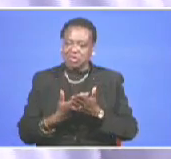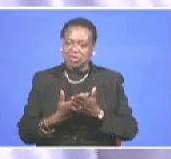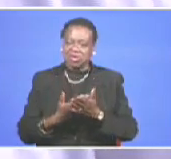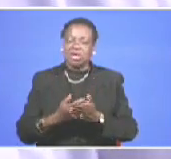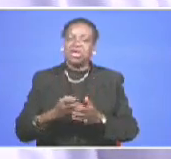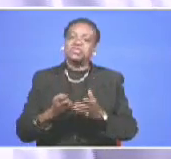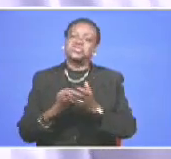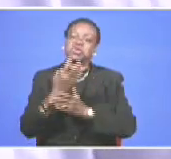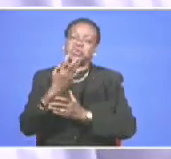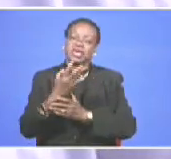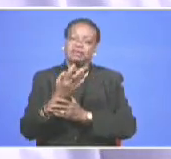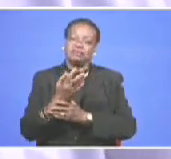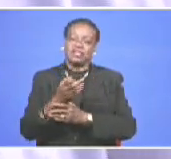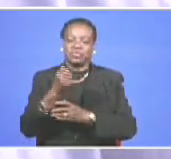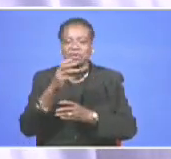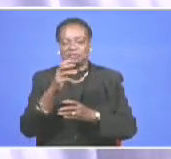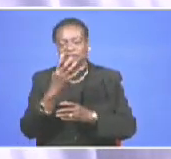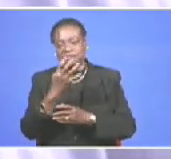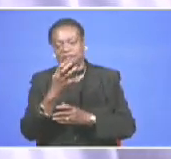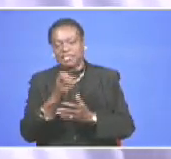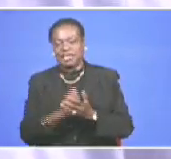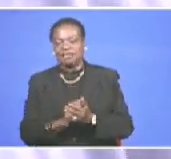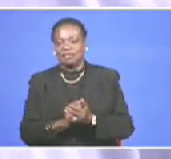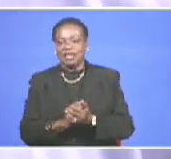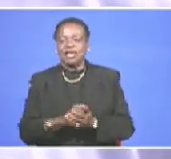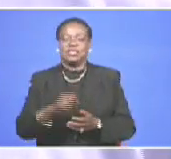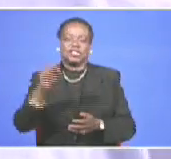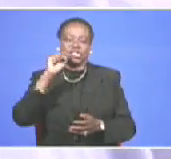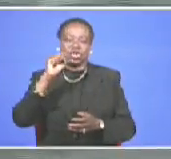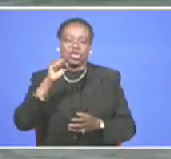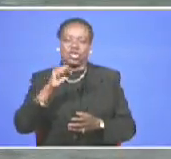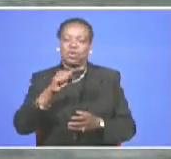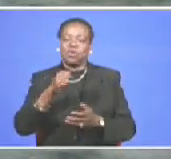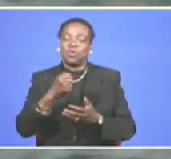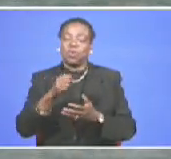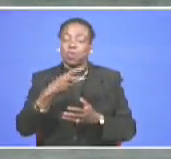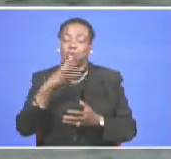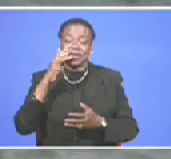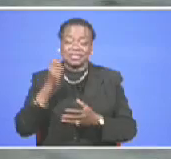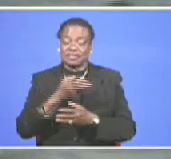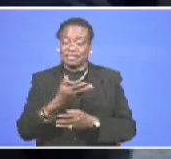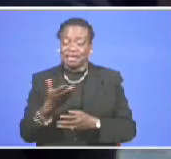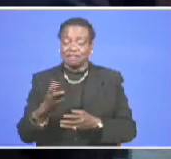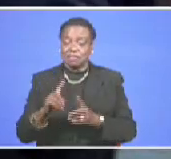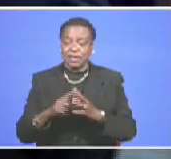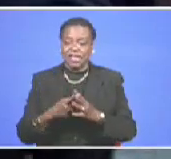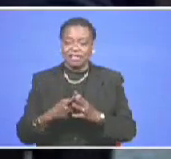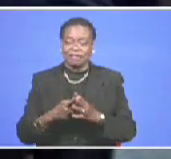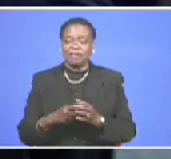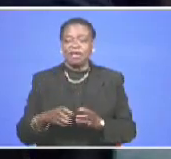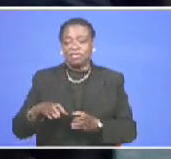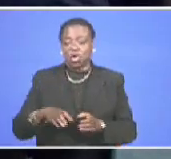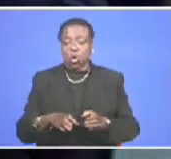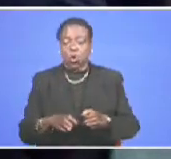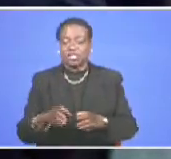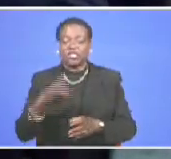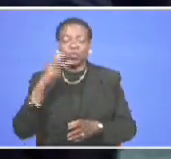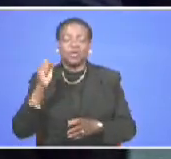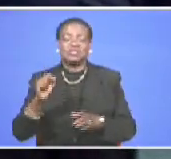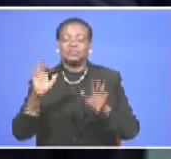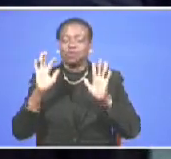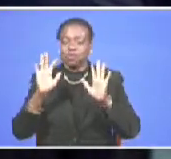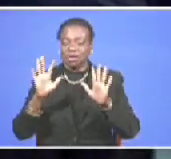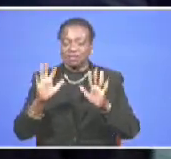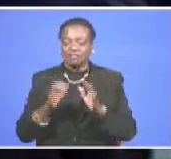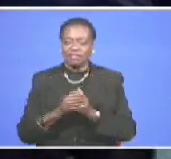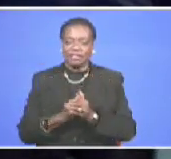crack of the gun. The Sonia was up in the top two. When we leave the marker, we was there. How was the course? Beautiful, excellent course. I have